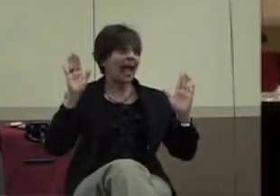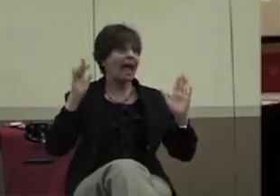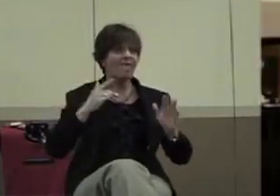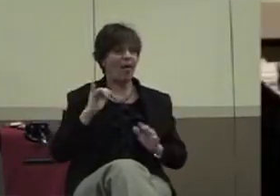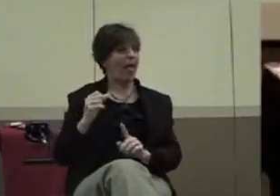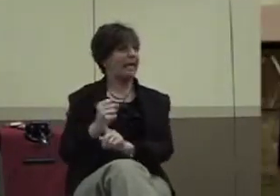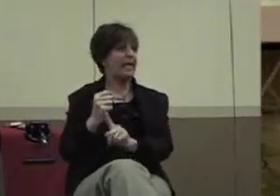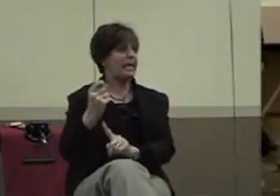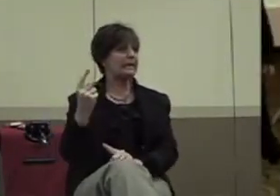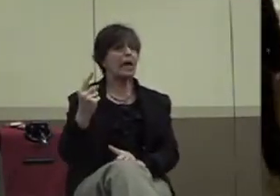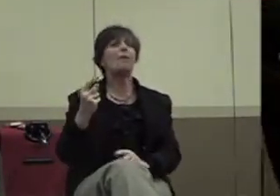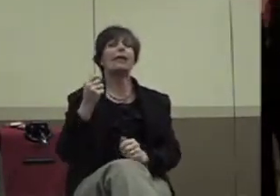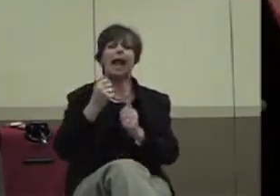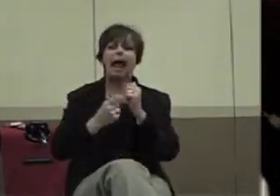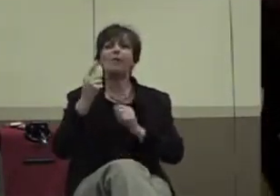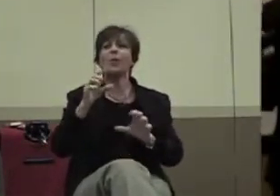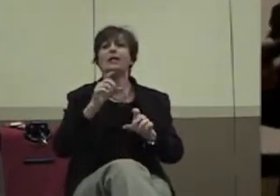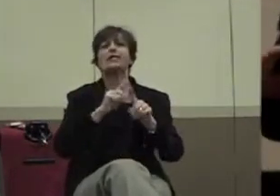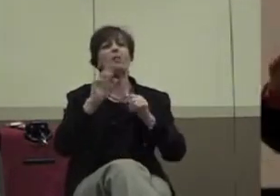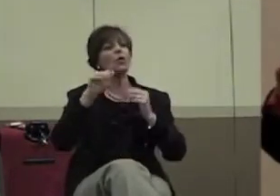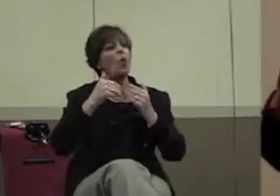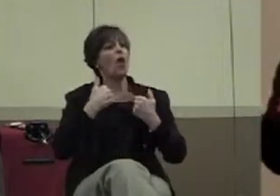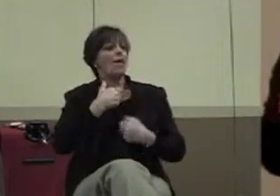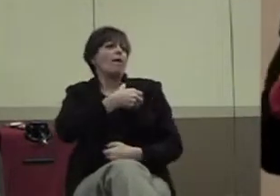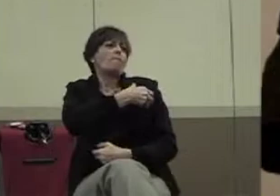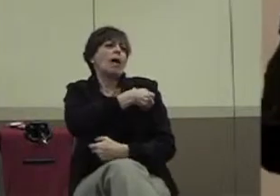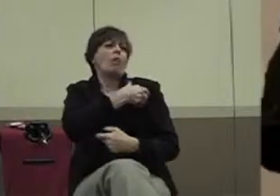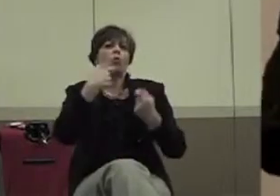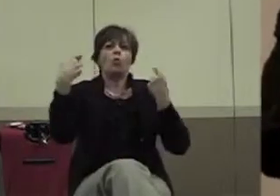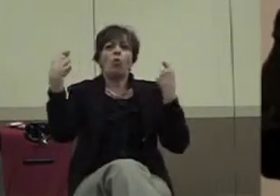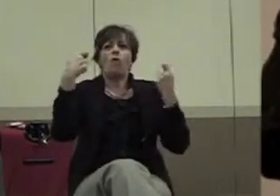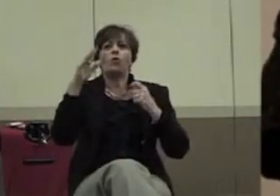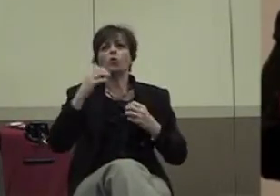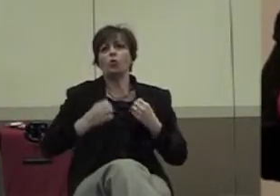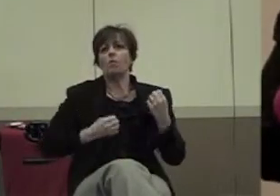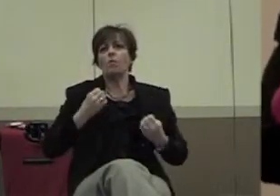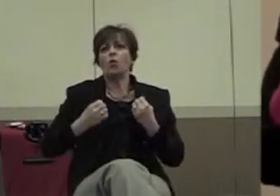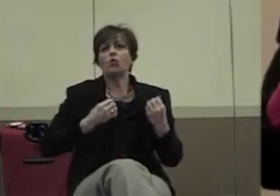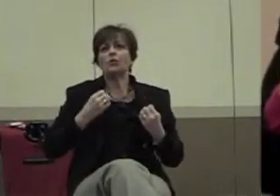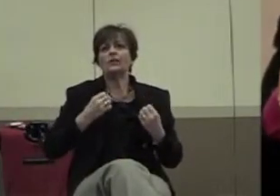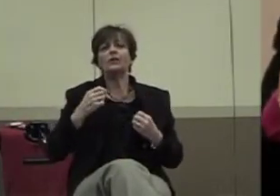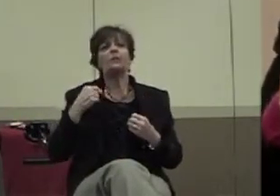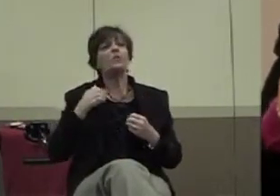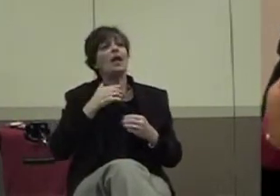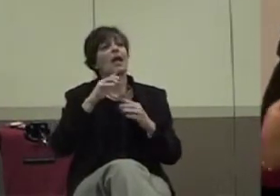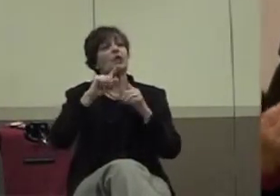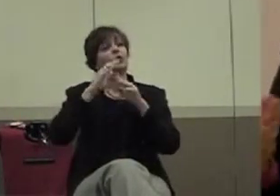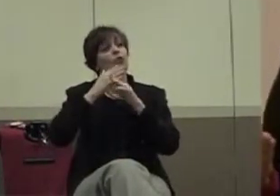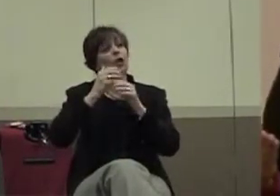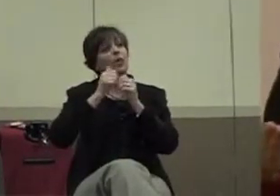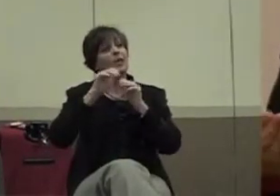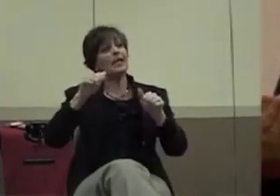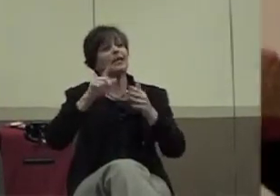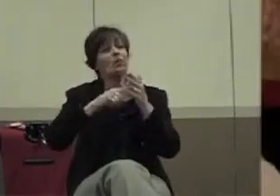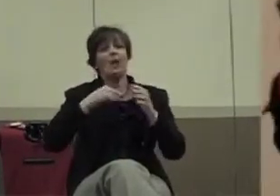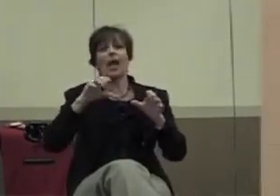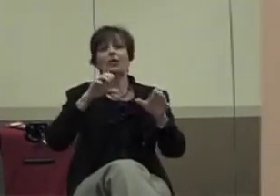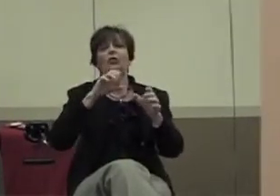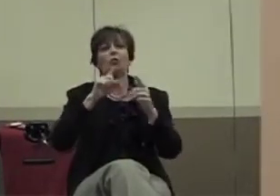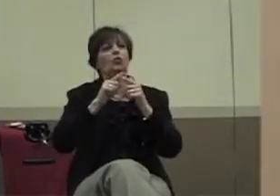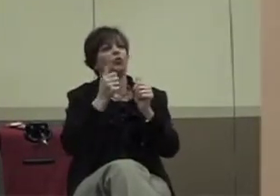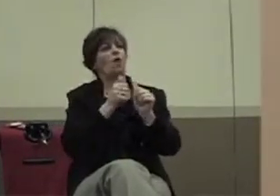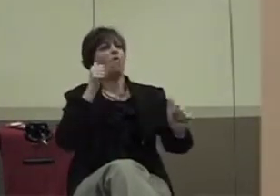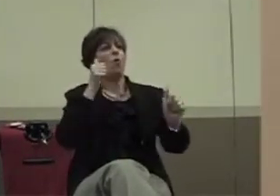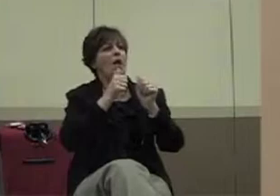does, but you all have power over your emotions. So I like to share with kids what I do to keep from doing those things.